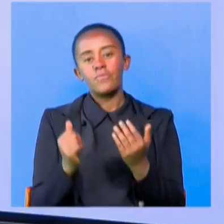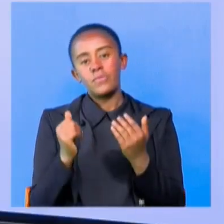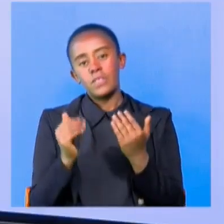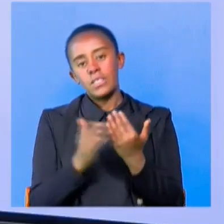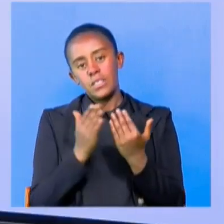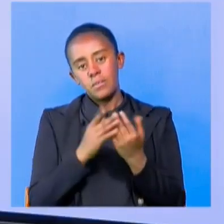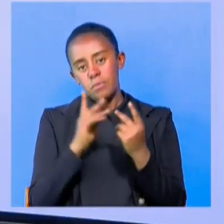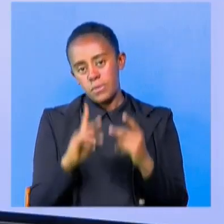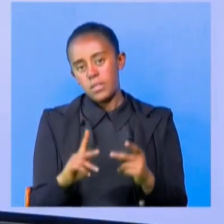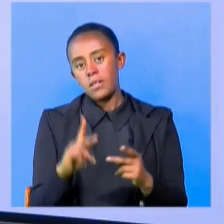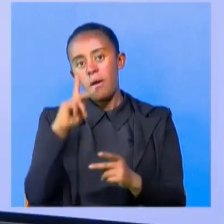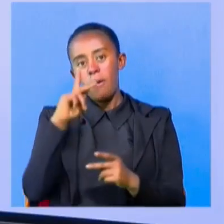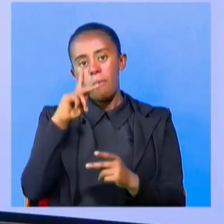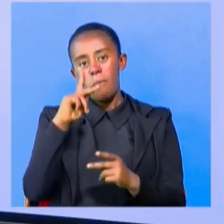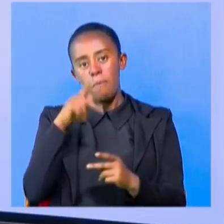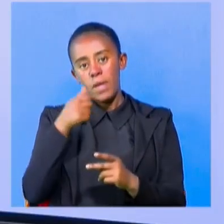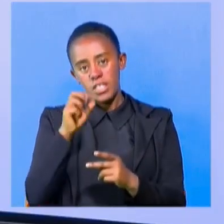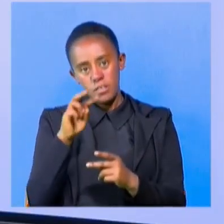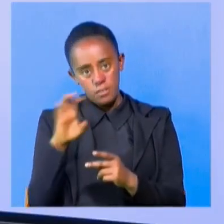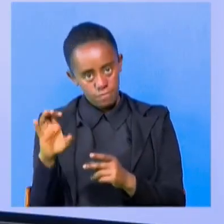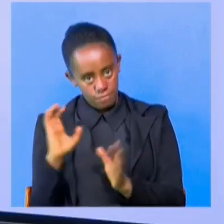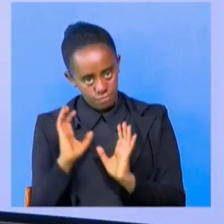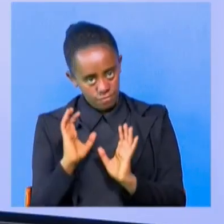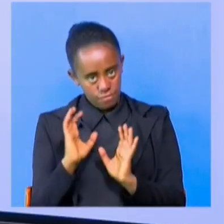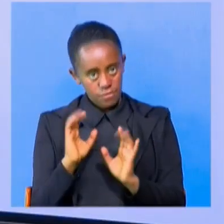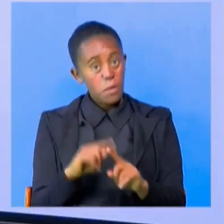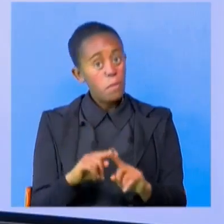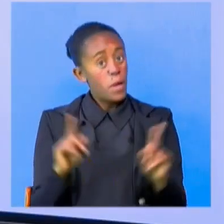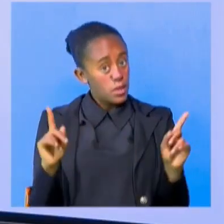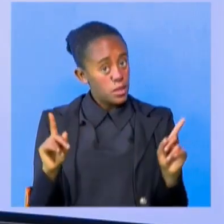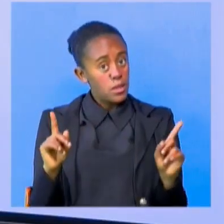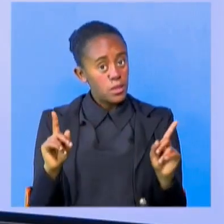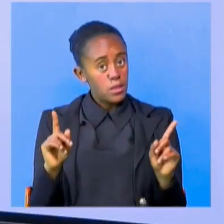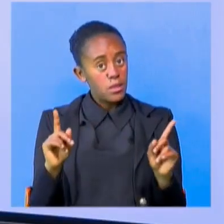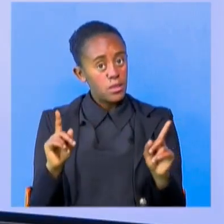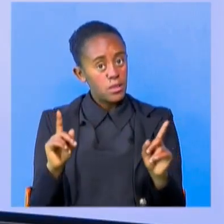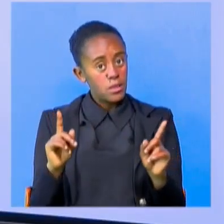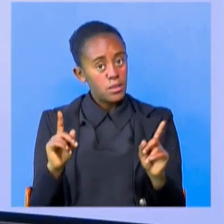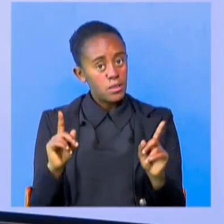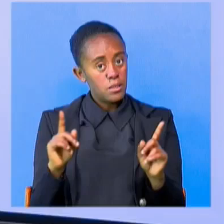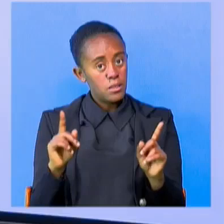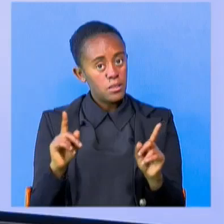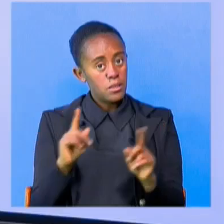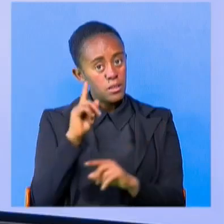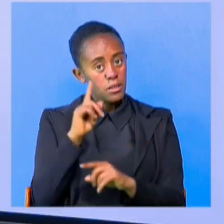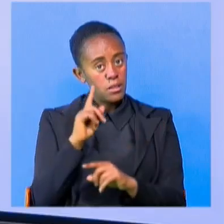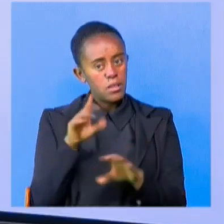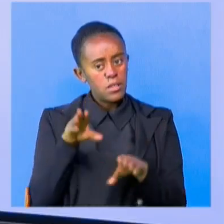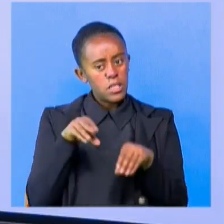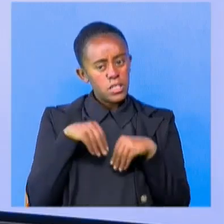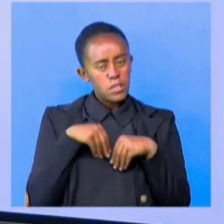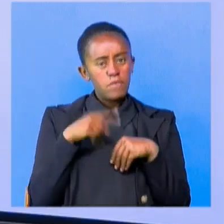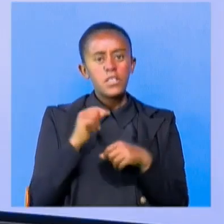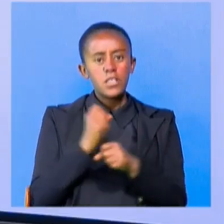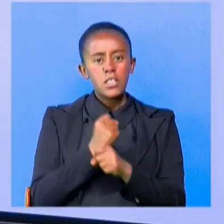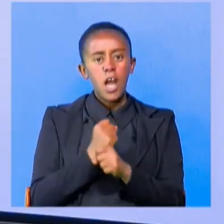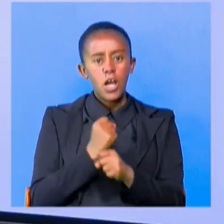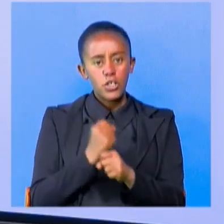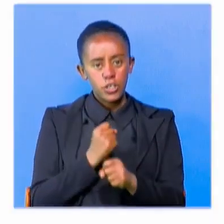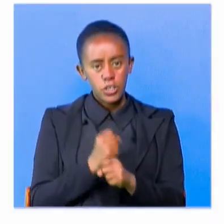present passive. But if you want to talk about the one who receives the action,